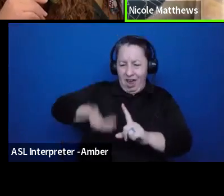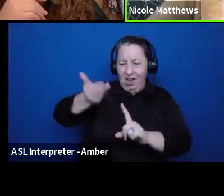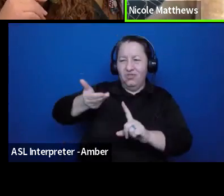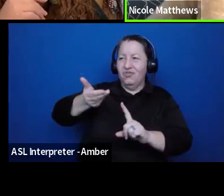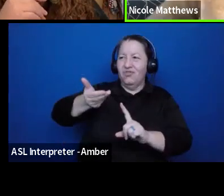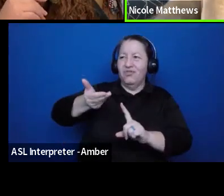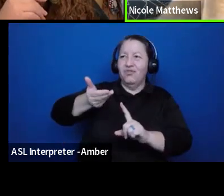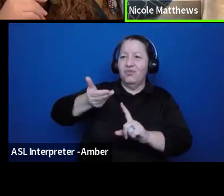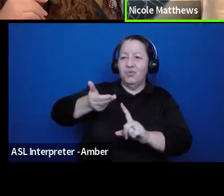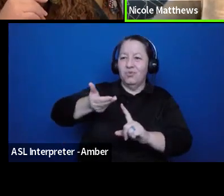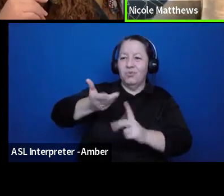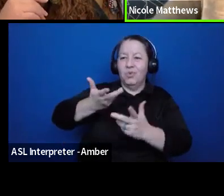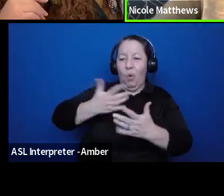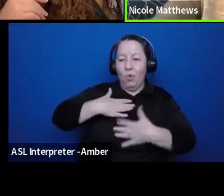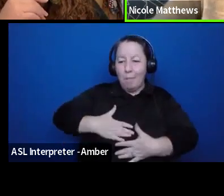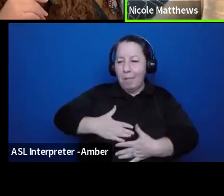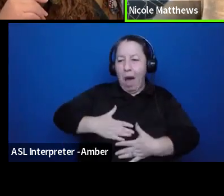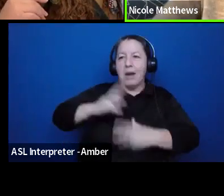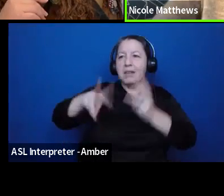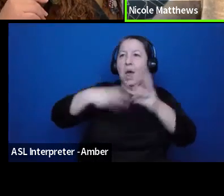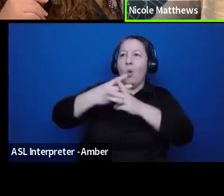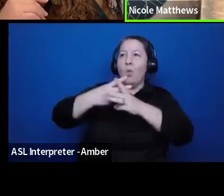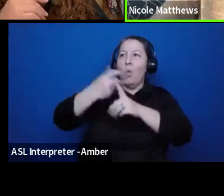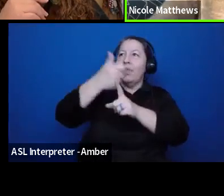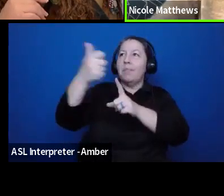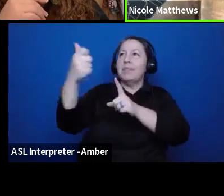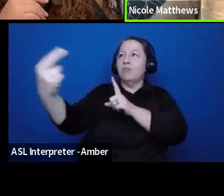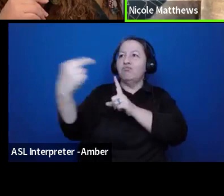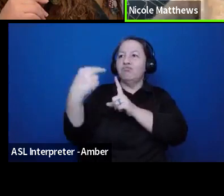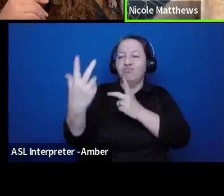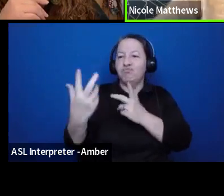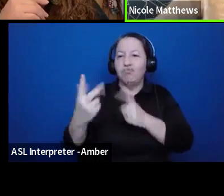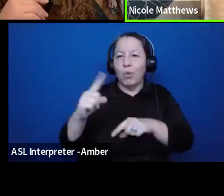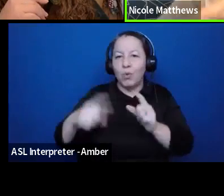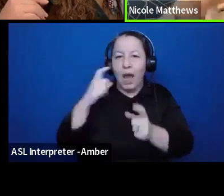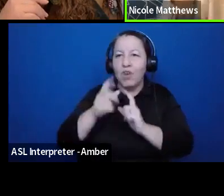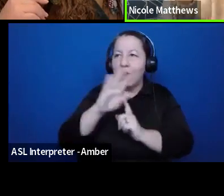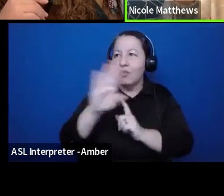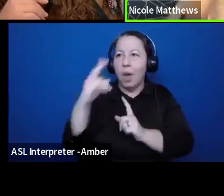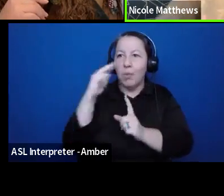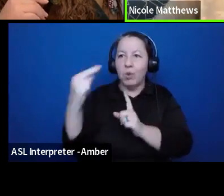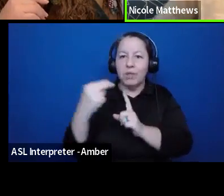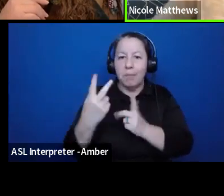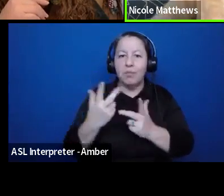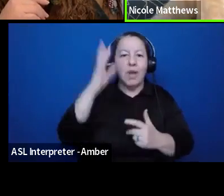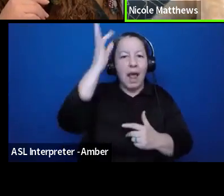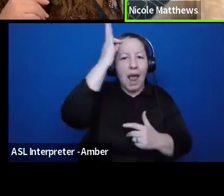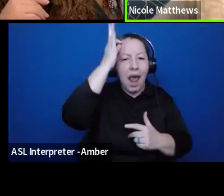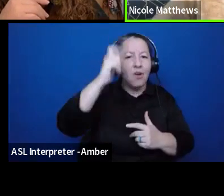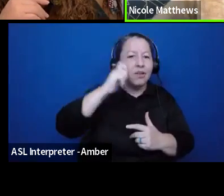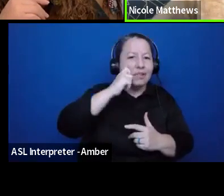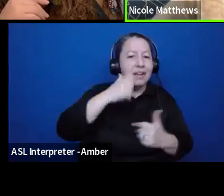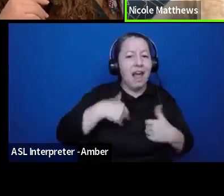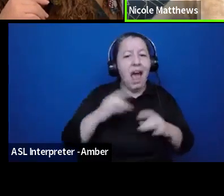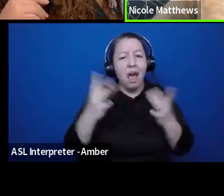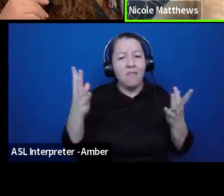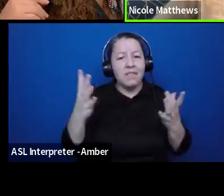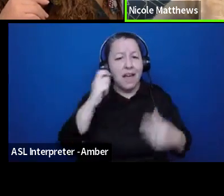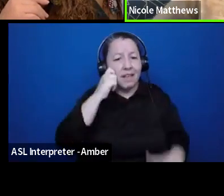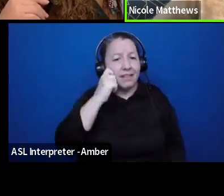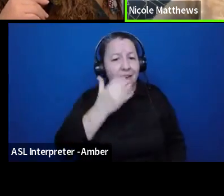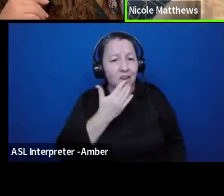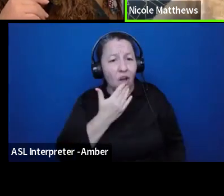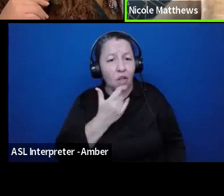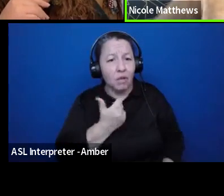that. And whether that's, you know, light hair or skin, I certainly have very light skin myself, and like